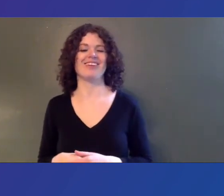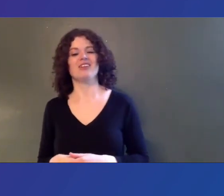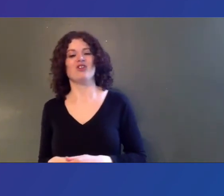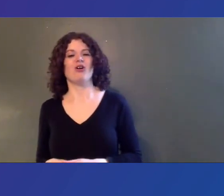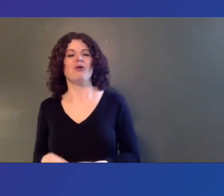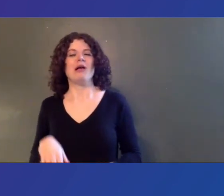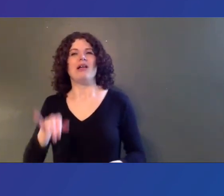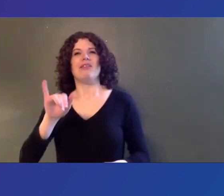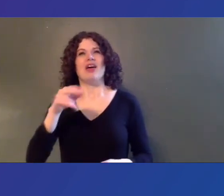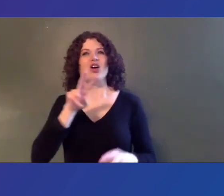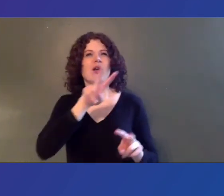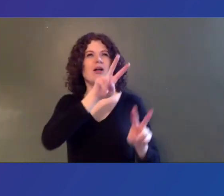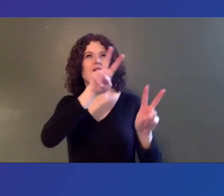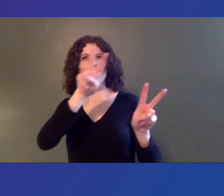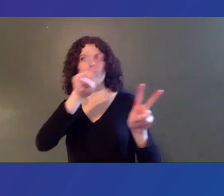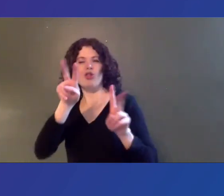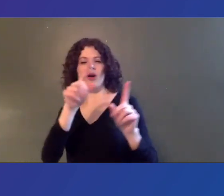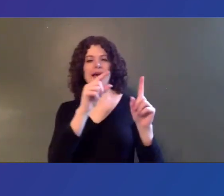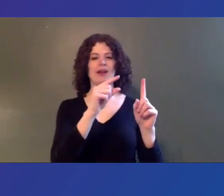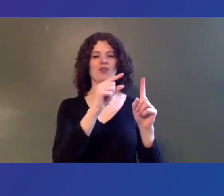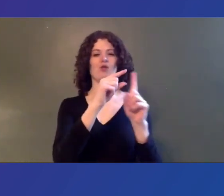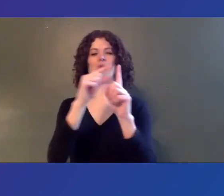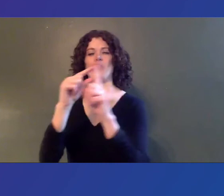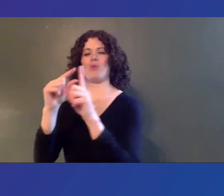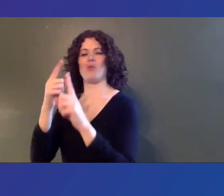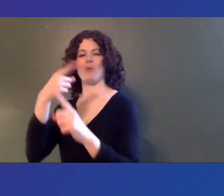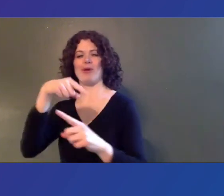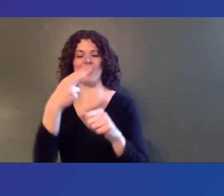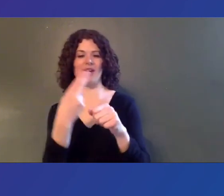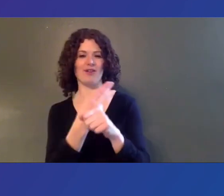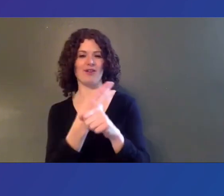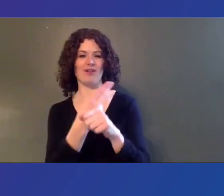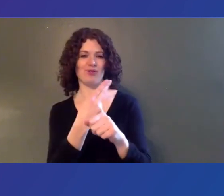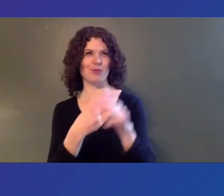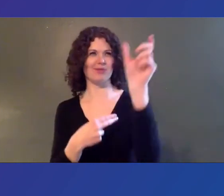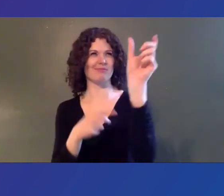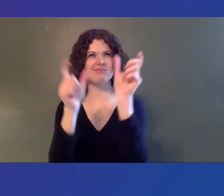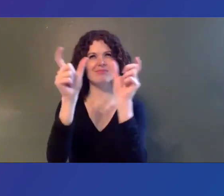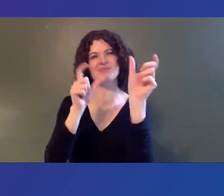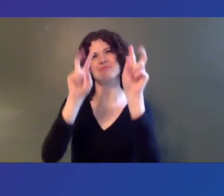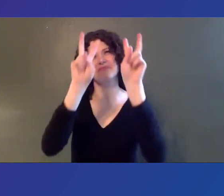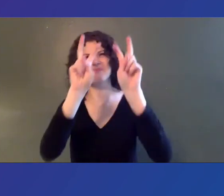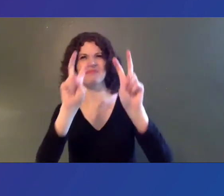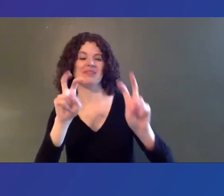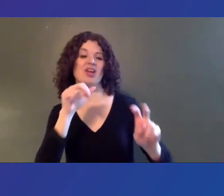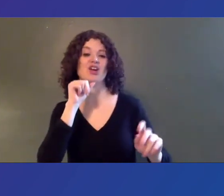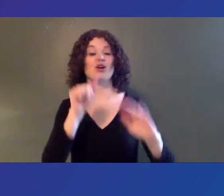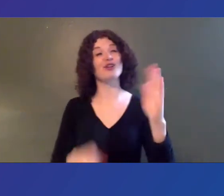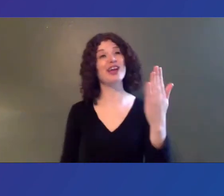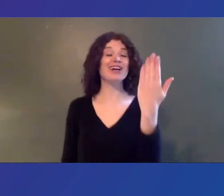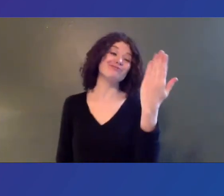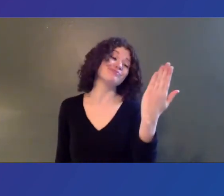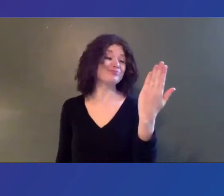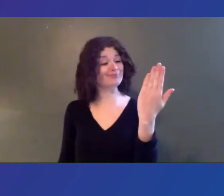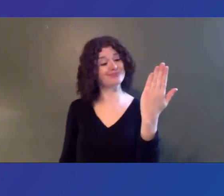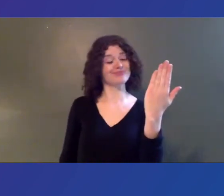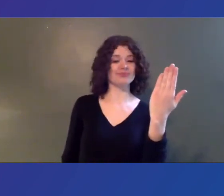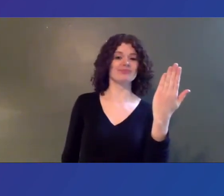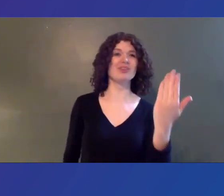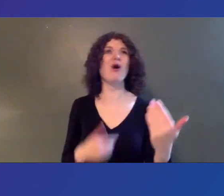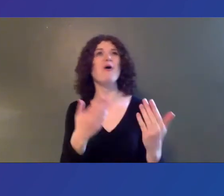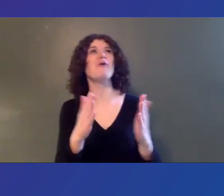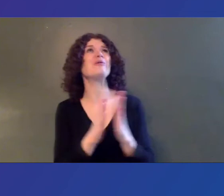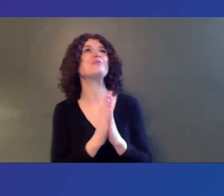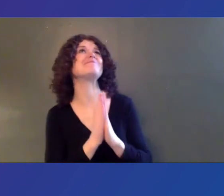you know, I tell students like to really interrogate the programs you're looking at. Don't look at it as, like just be begging to be